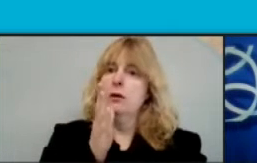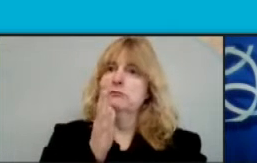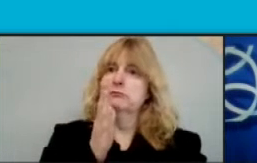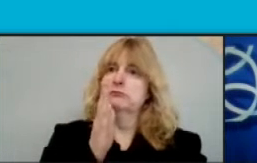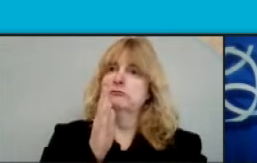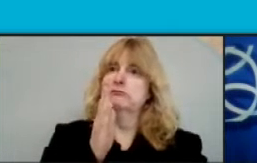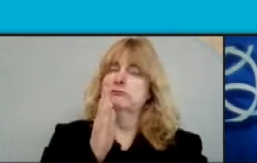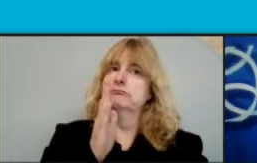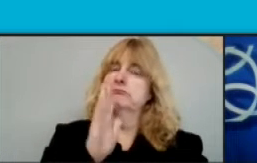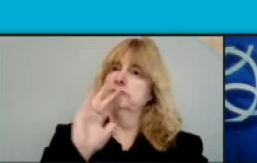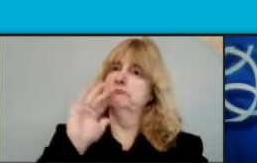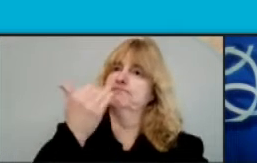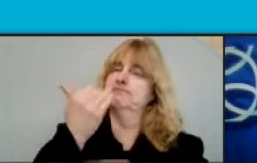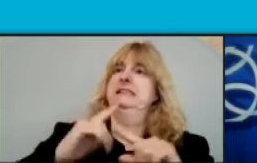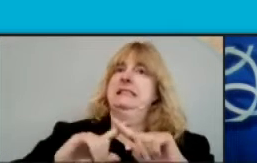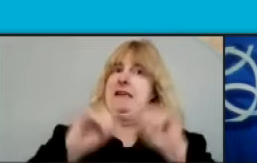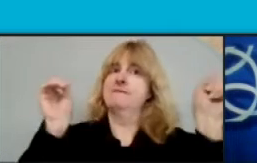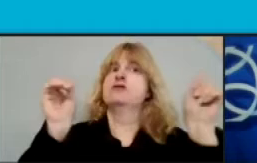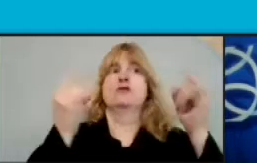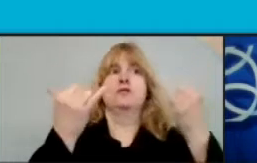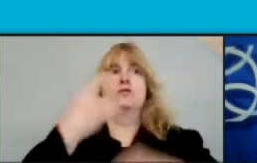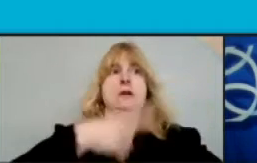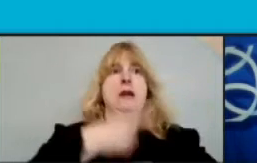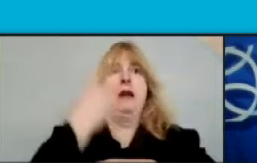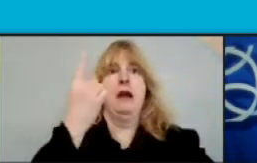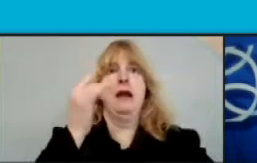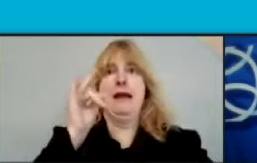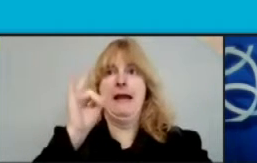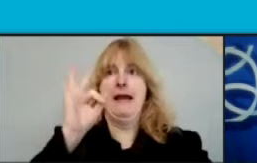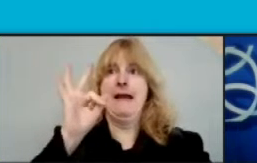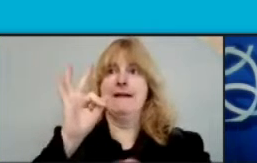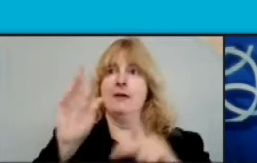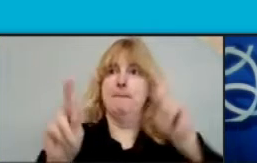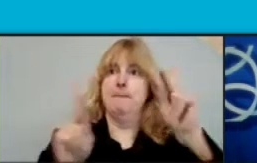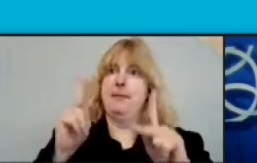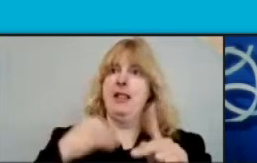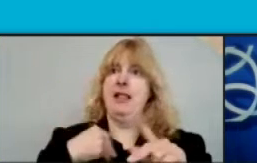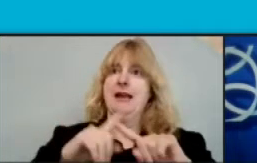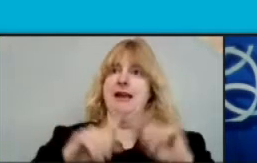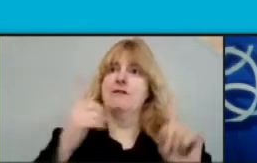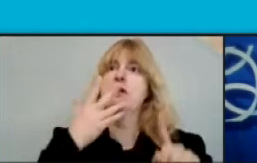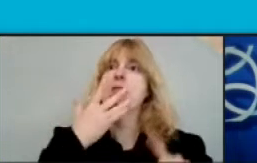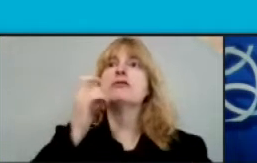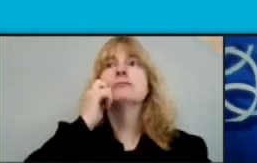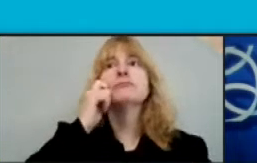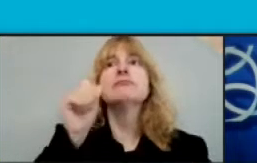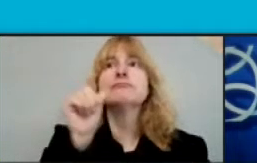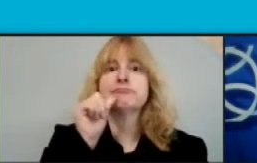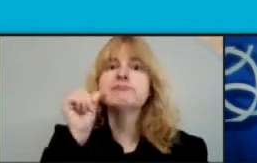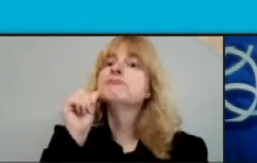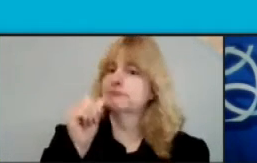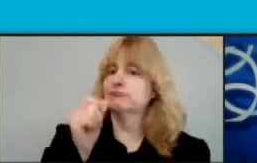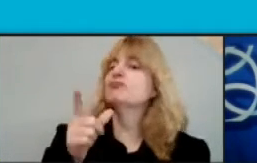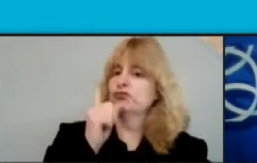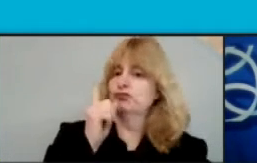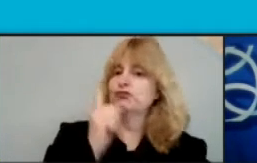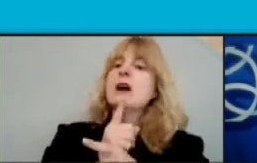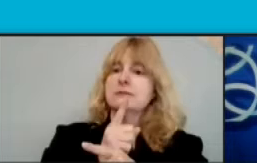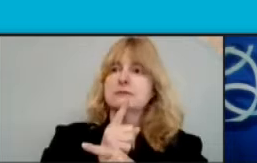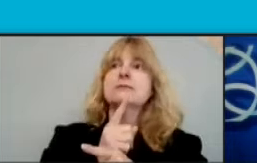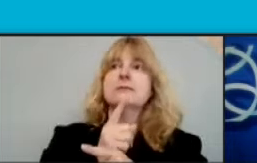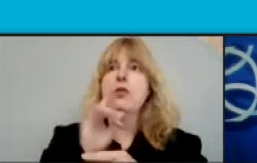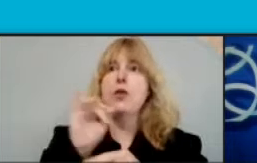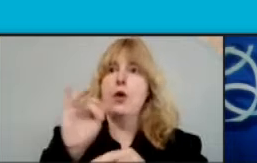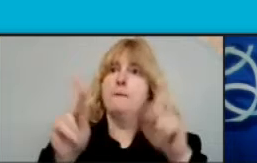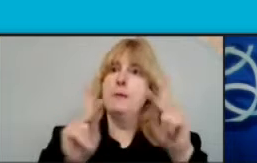if the people had looked different that showed up yesterday at